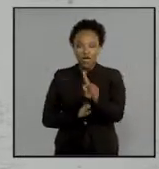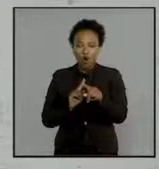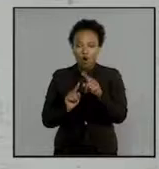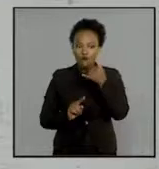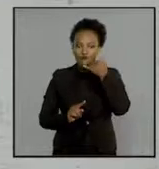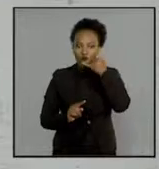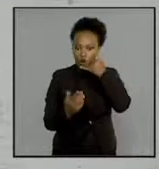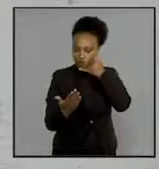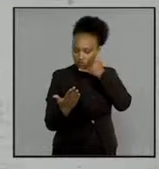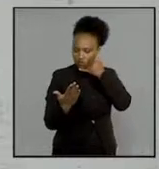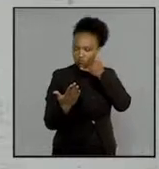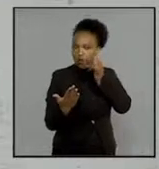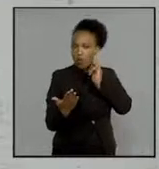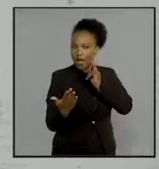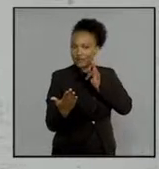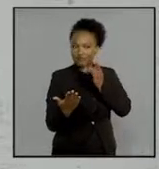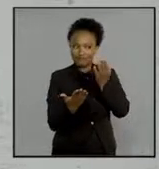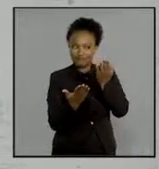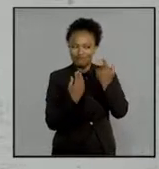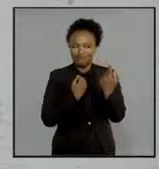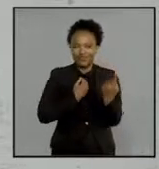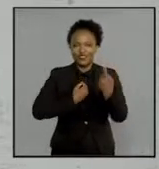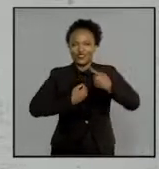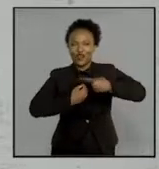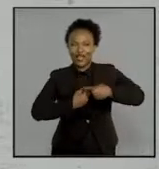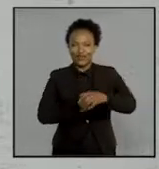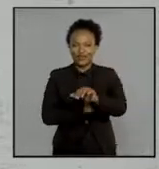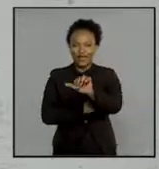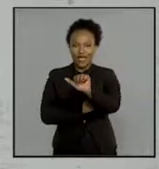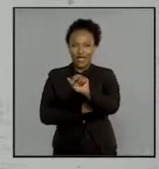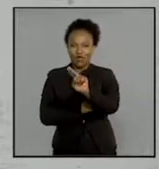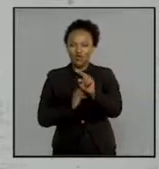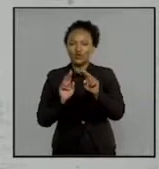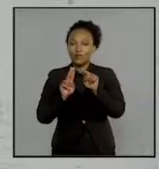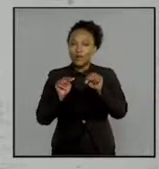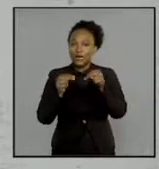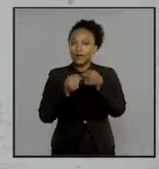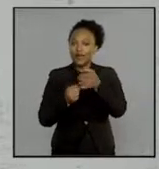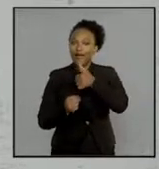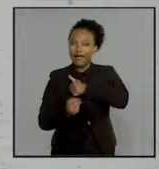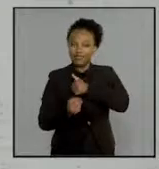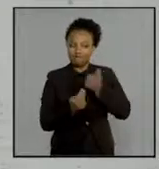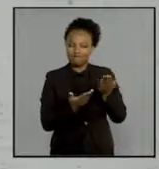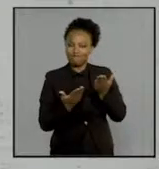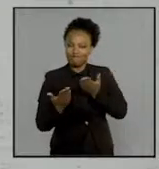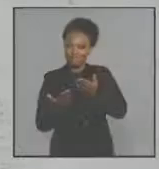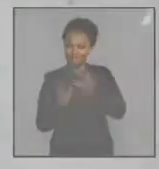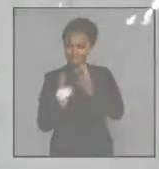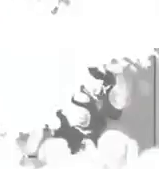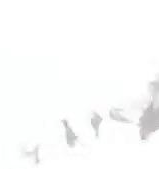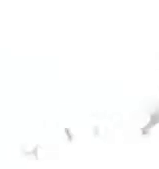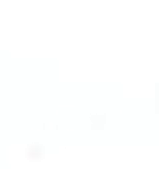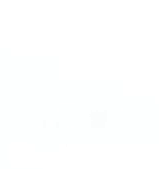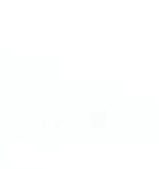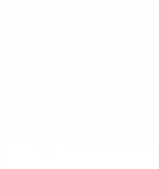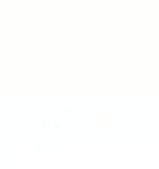watching on TV or on your phone, please join us for the AU anthem and the national anthem.